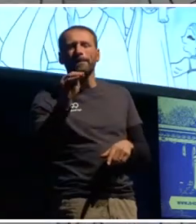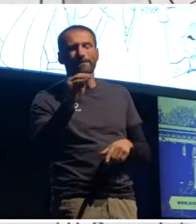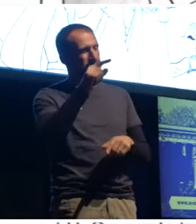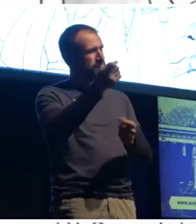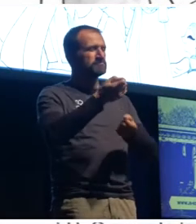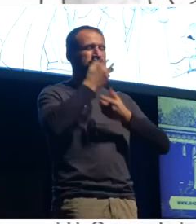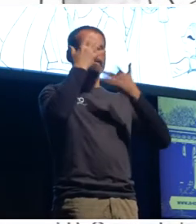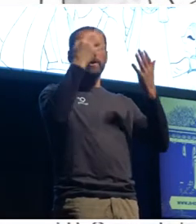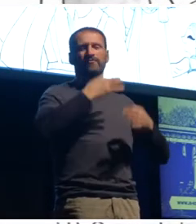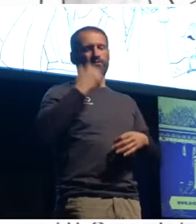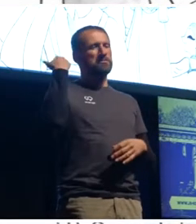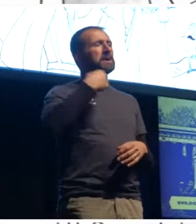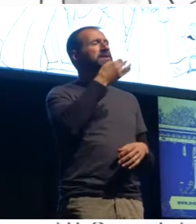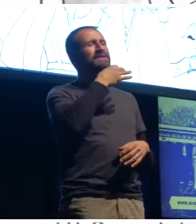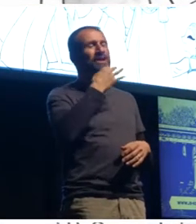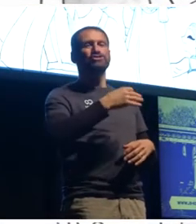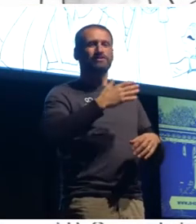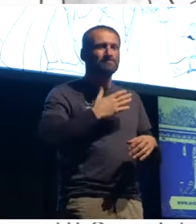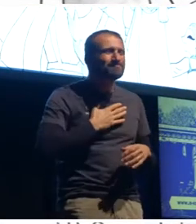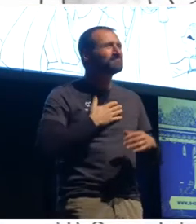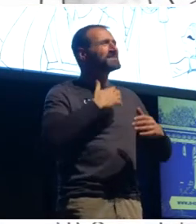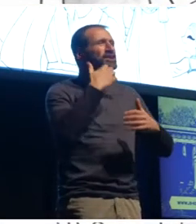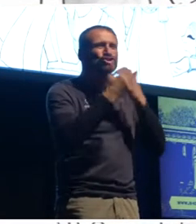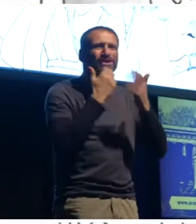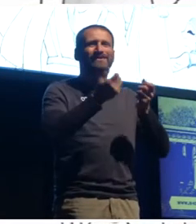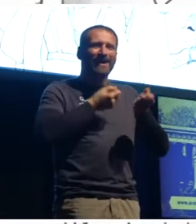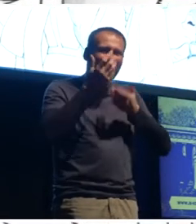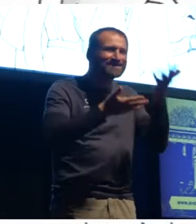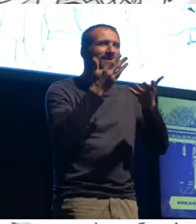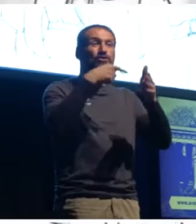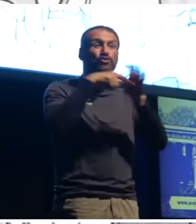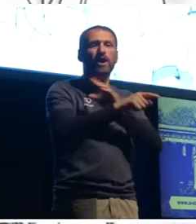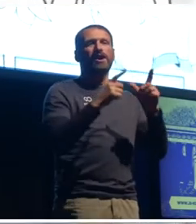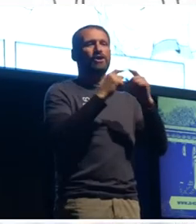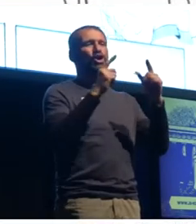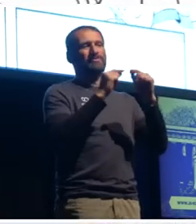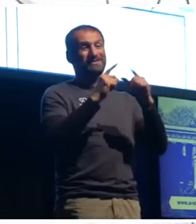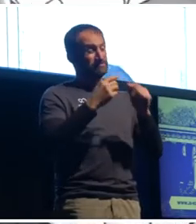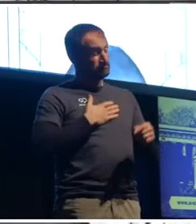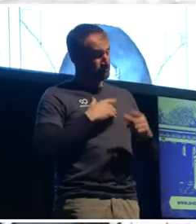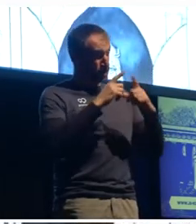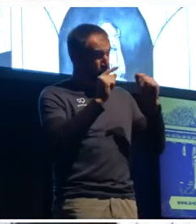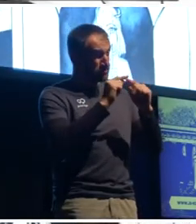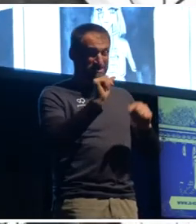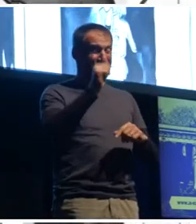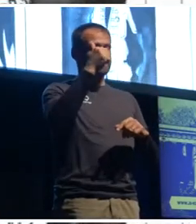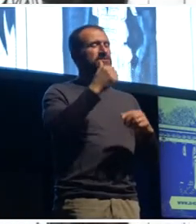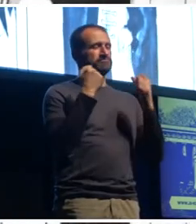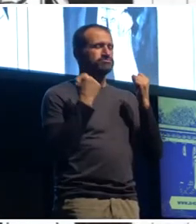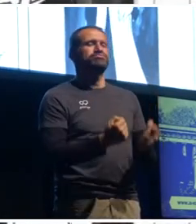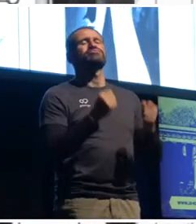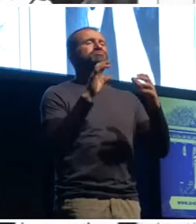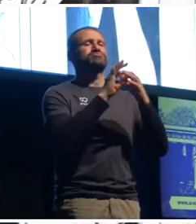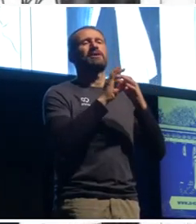in new and unusual ways, specifically with comics. Some of my very first comics were fairy tale based. This one's from Russia, it's not